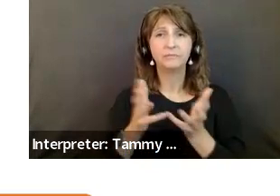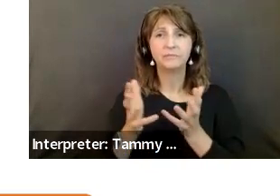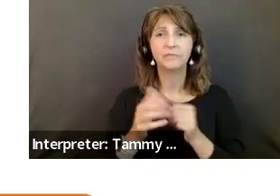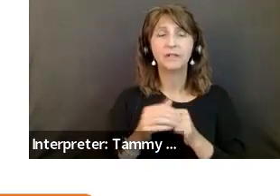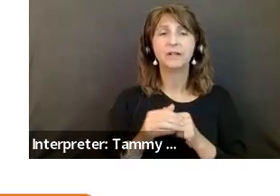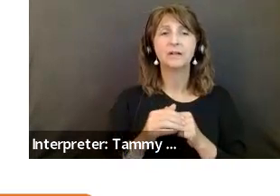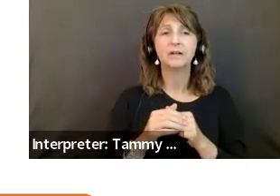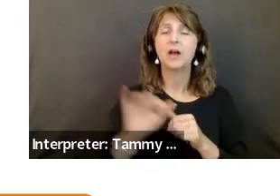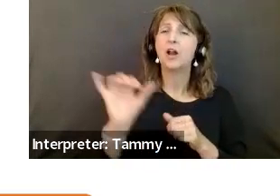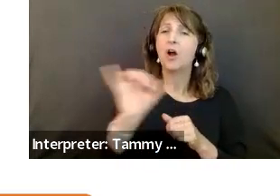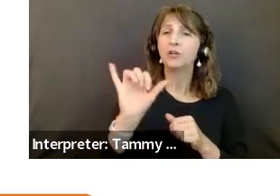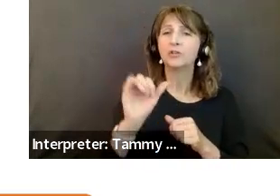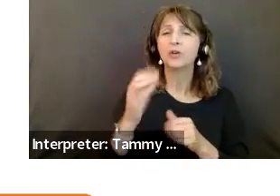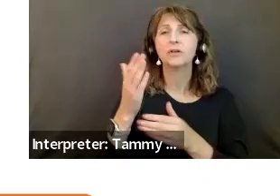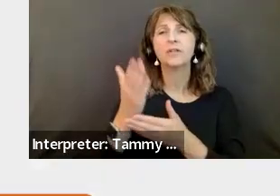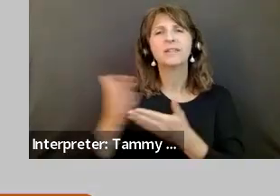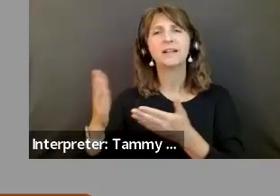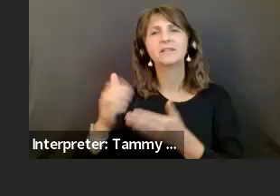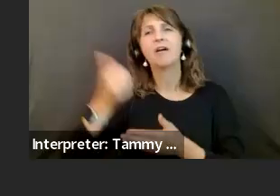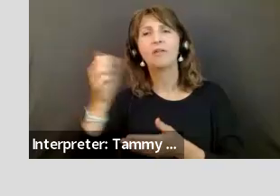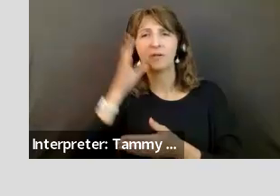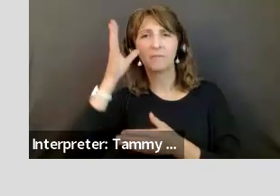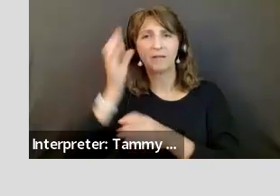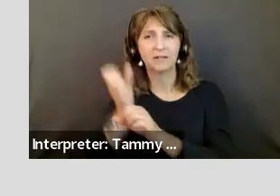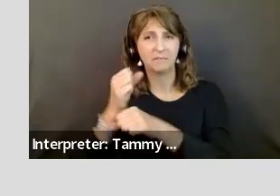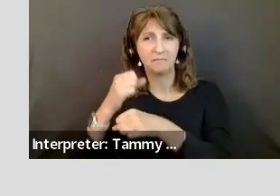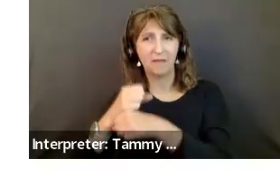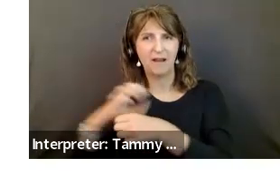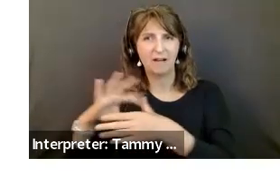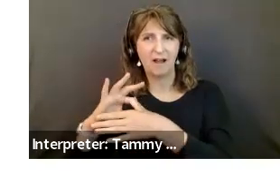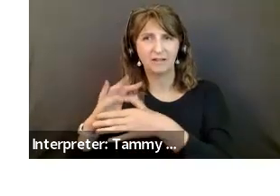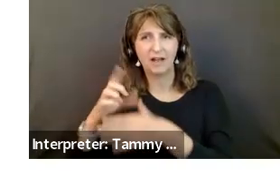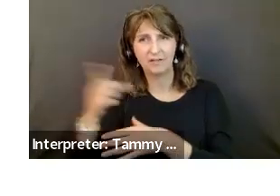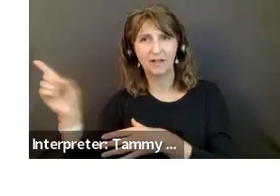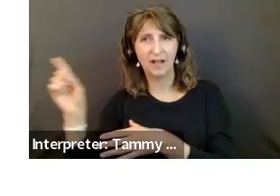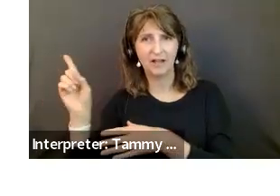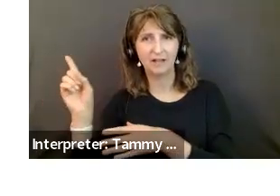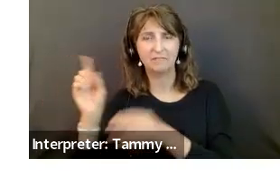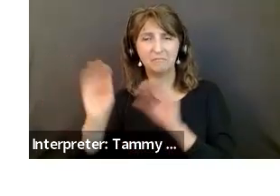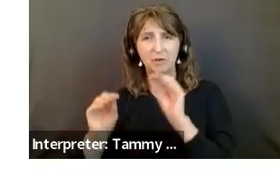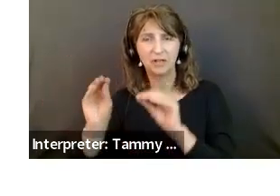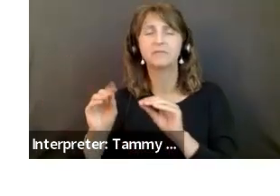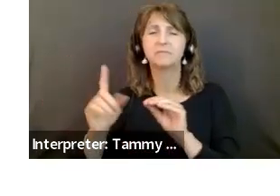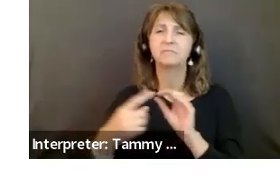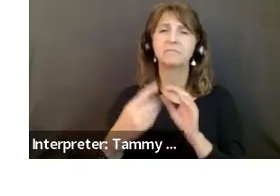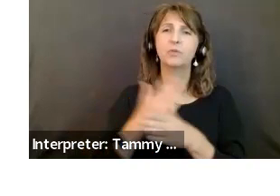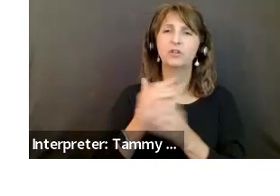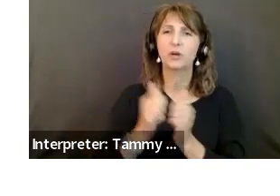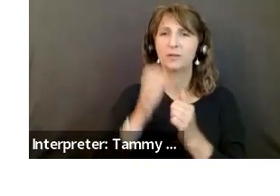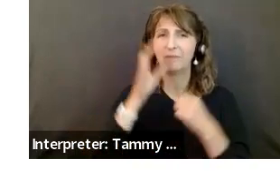other parents. So let's see. So the